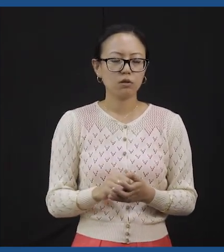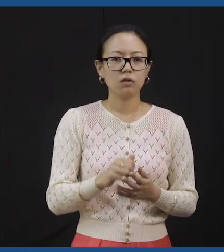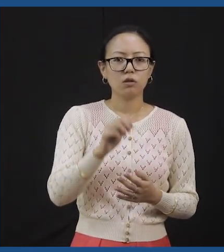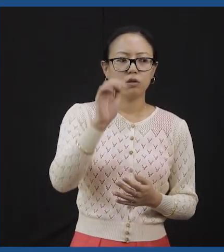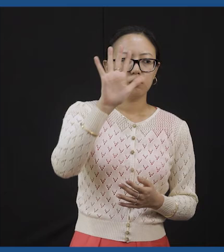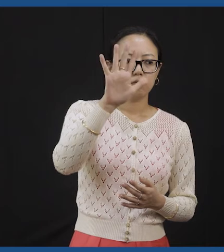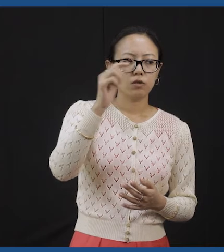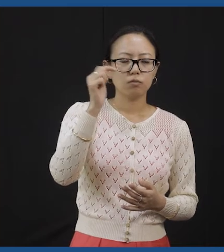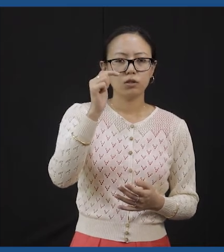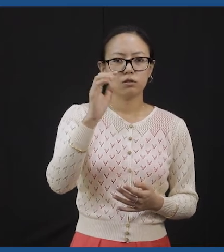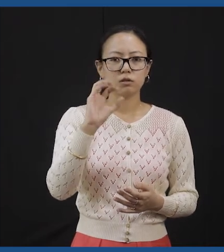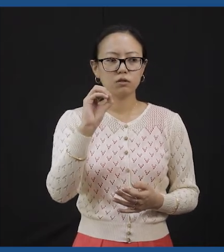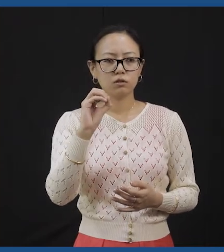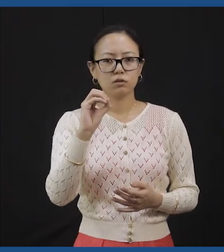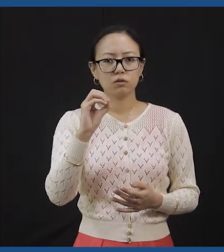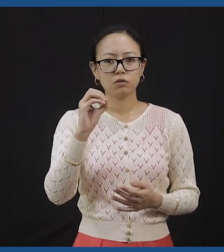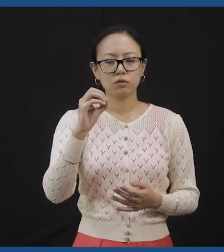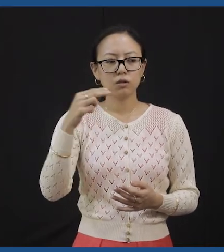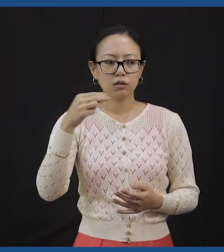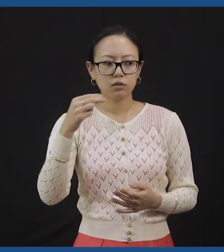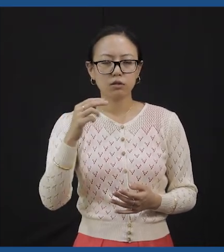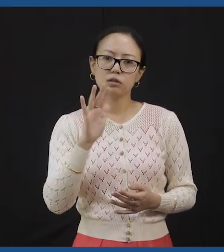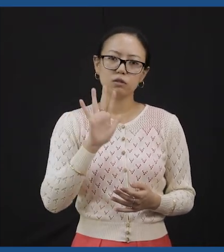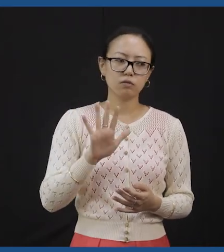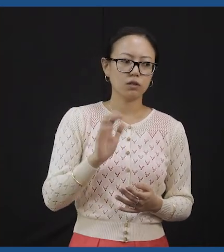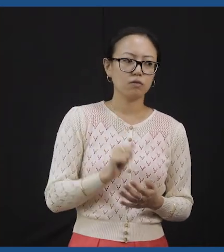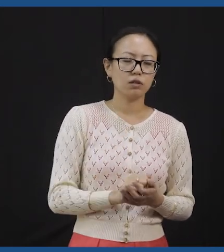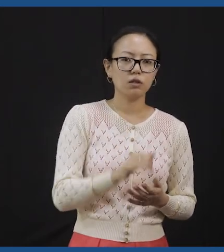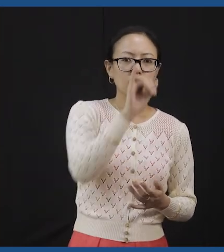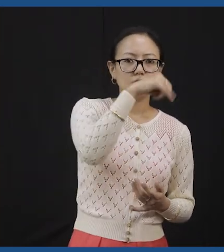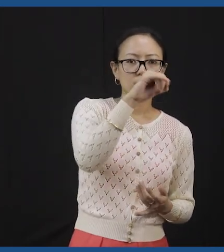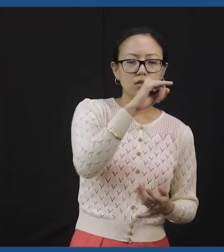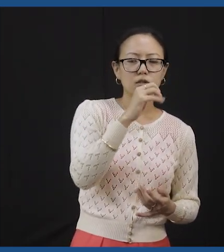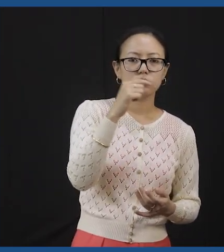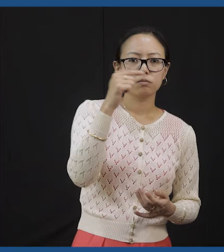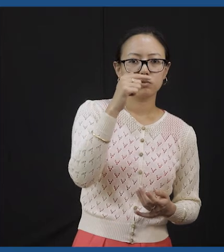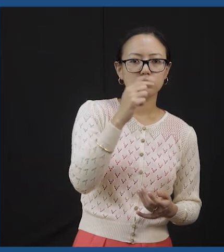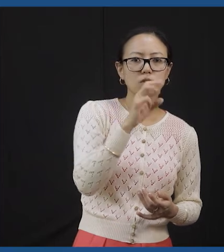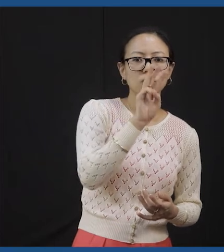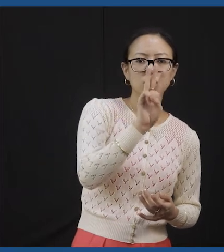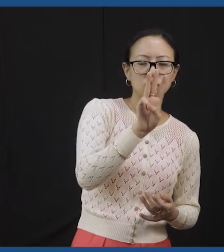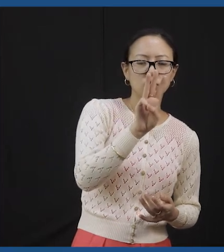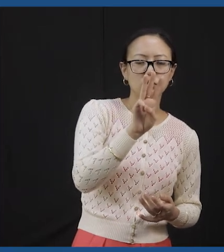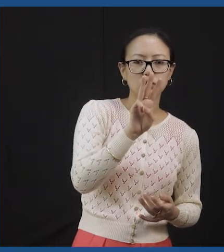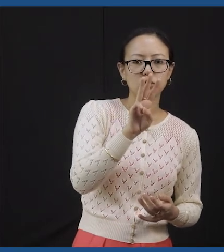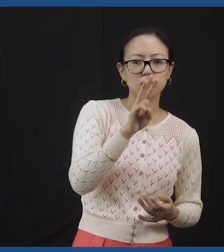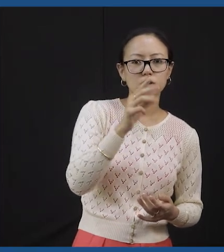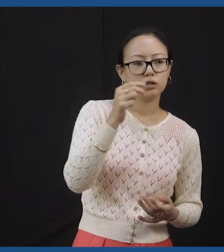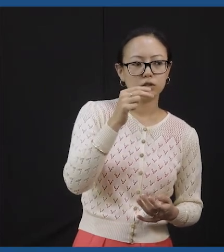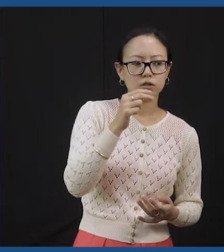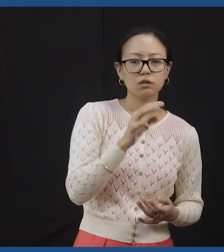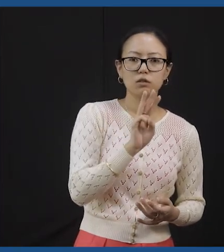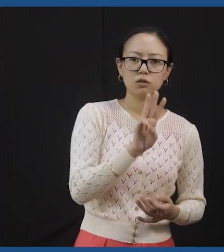is 350. Therefore, Wang Bei is left with rupees